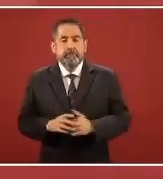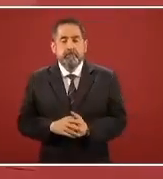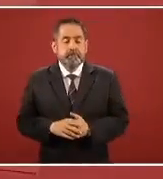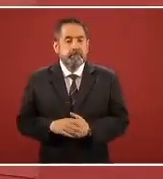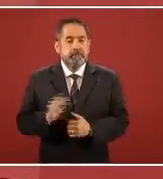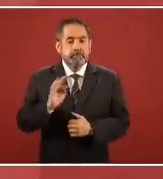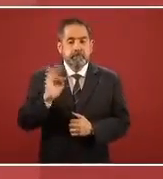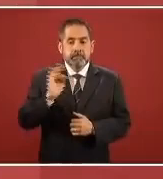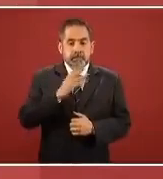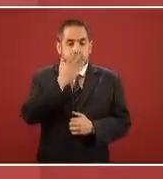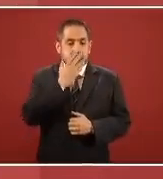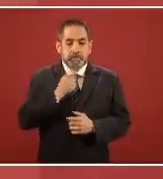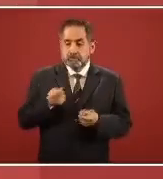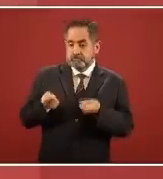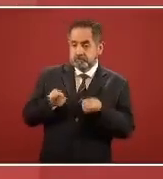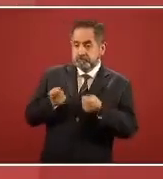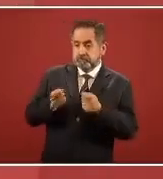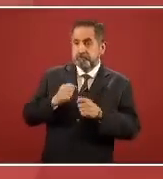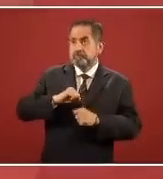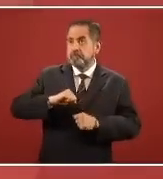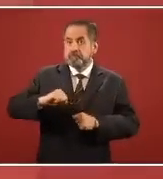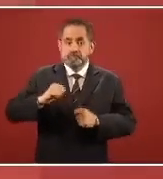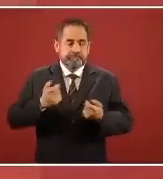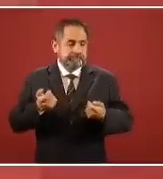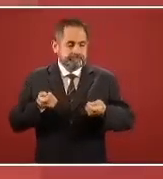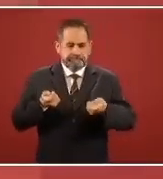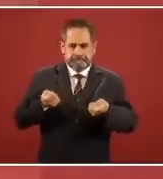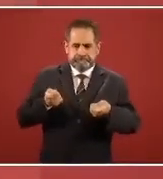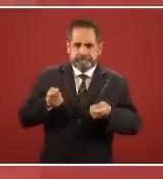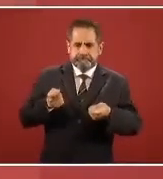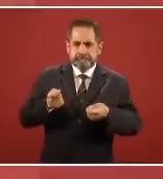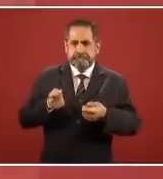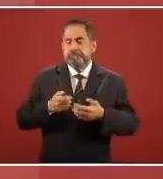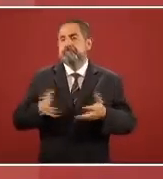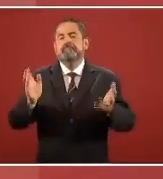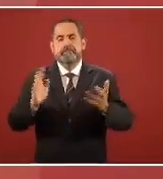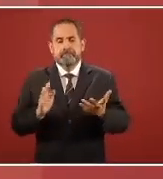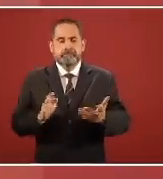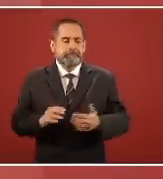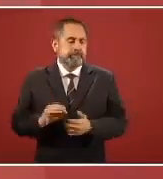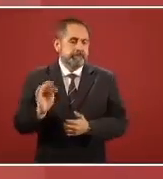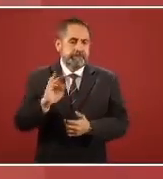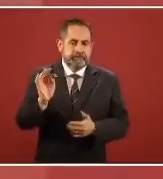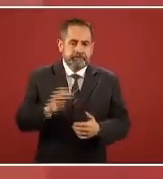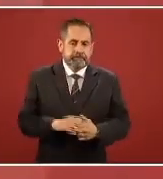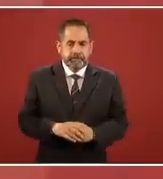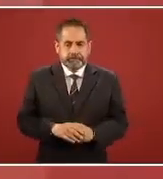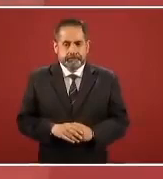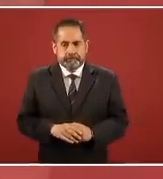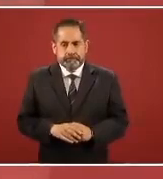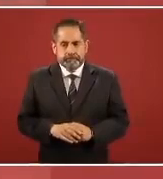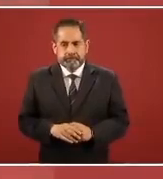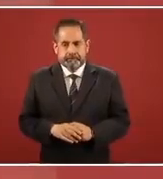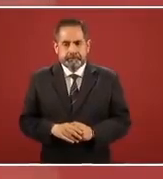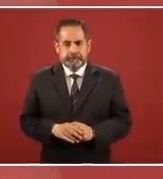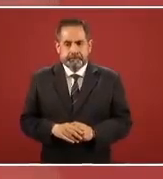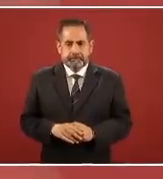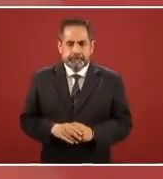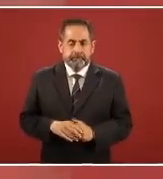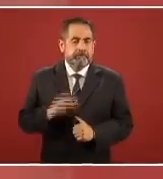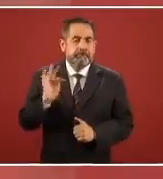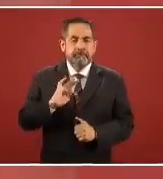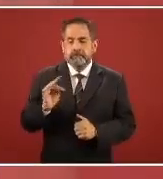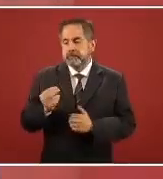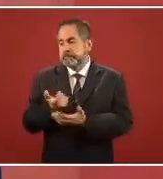tenemos control de inflación. Because if we do not have control of ahora, inflation, we could be talking now el